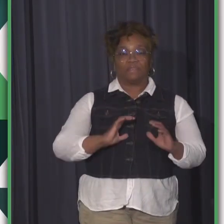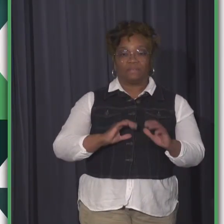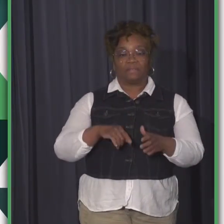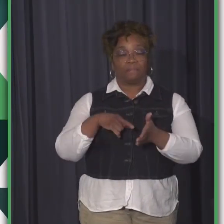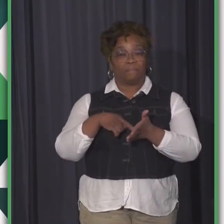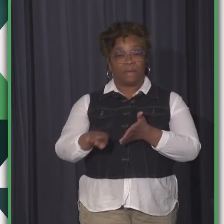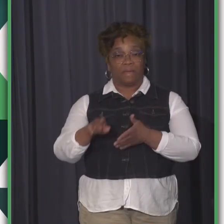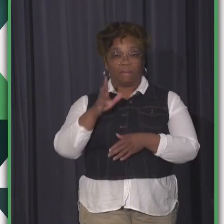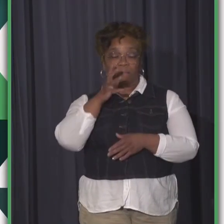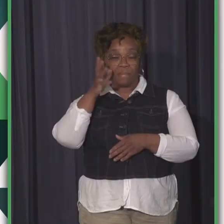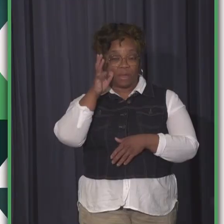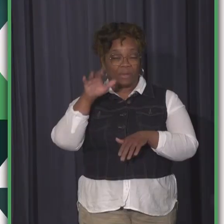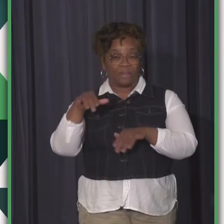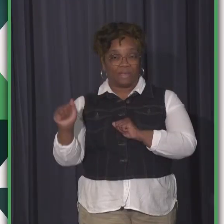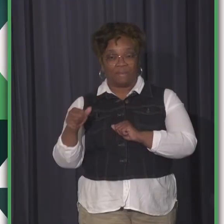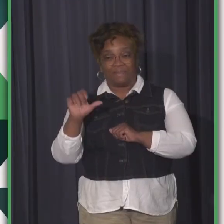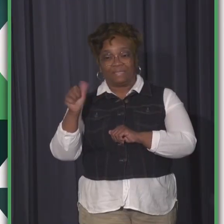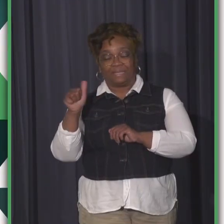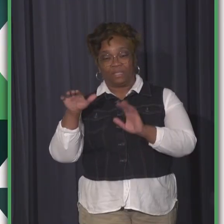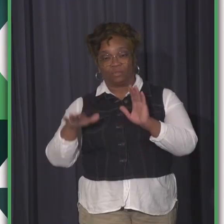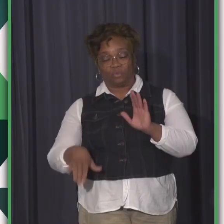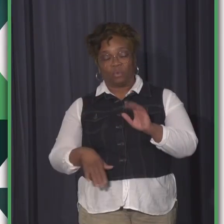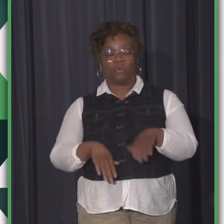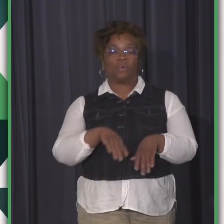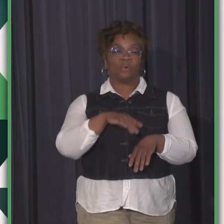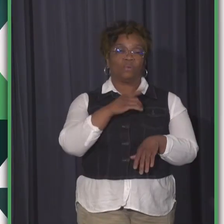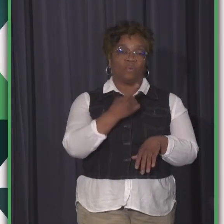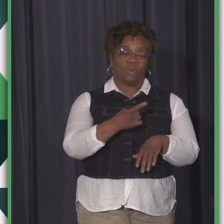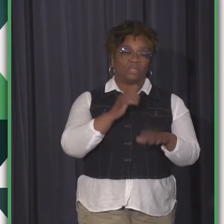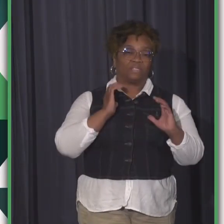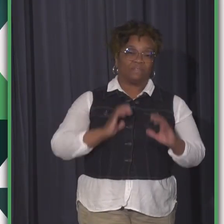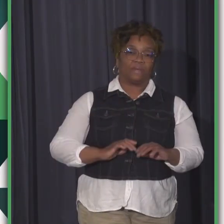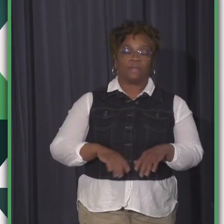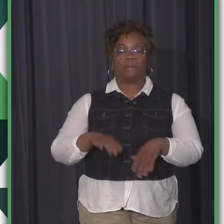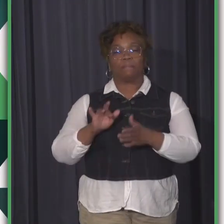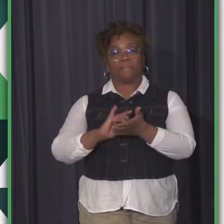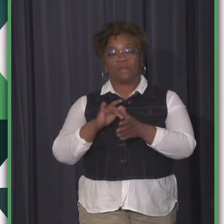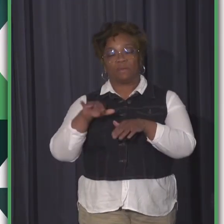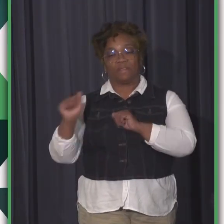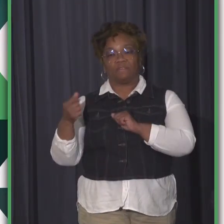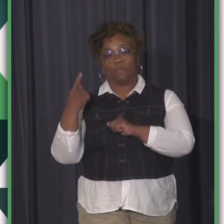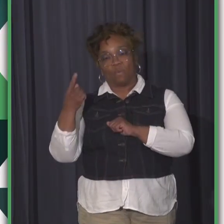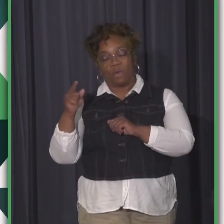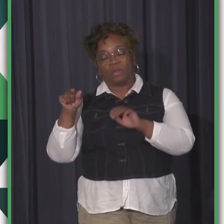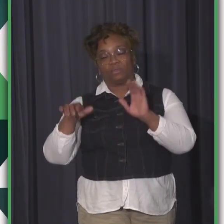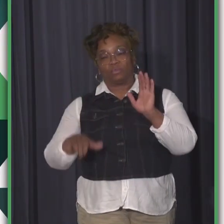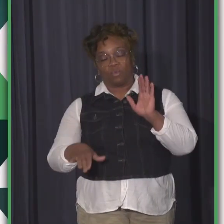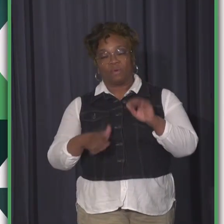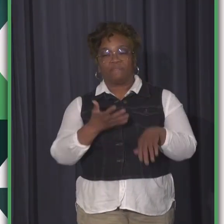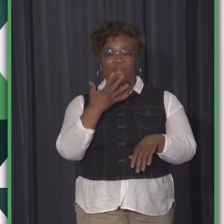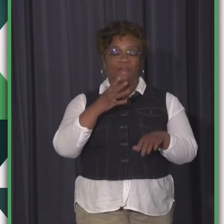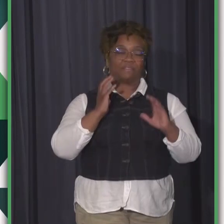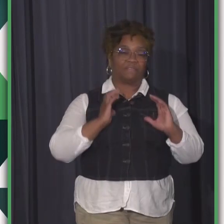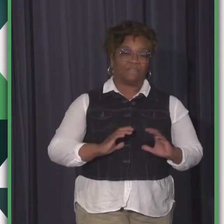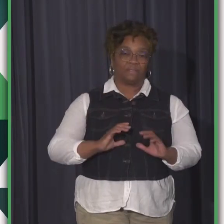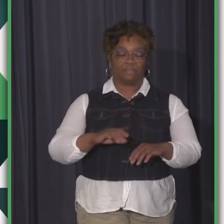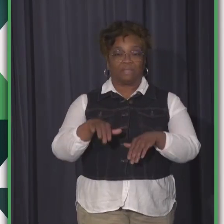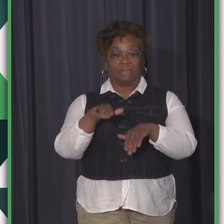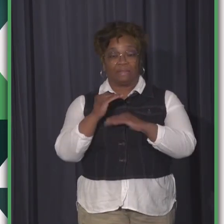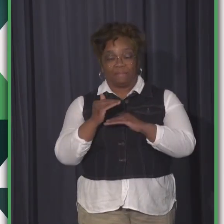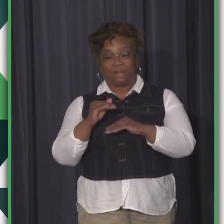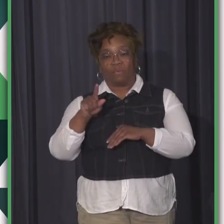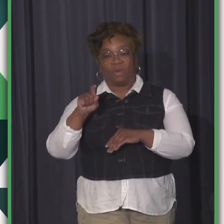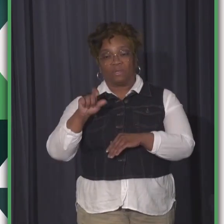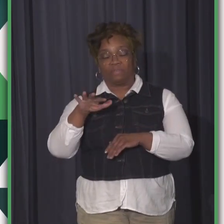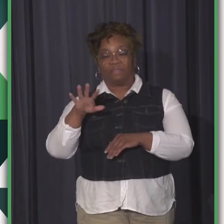leave, 10 sworn, 1 civilian. Medical leave, 1 sworn, 5 civilians. For restricted, we had a total of 154 for sworn,